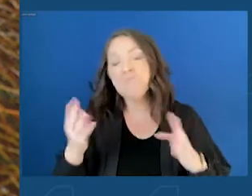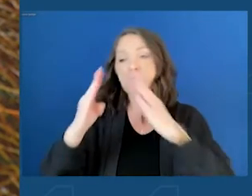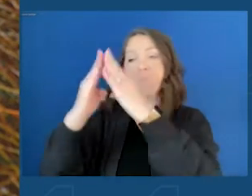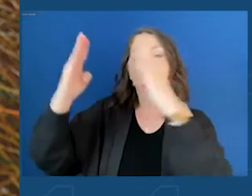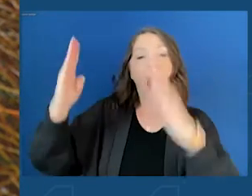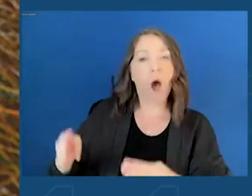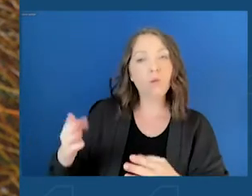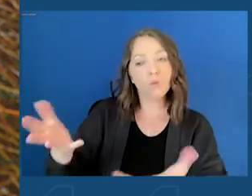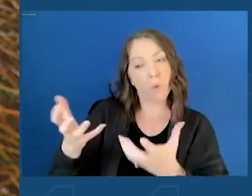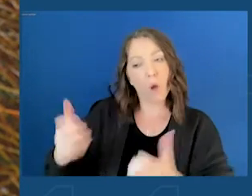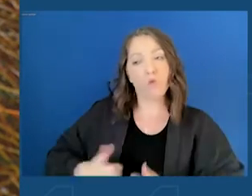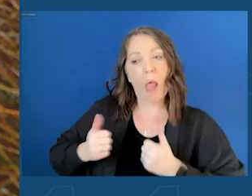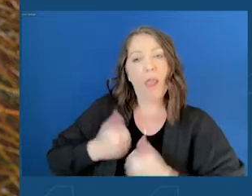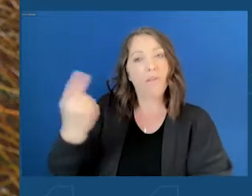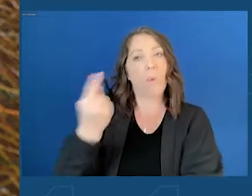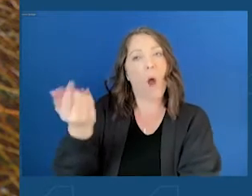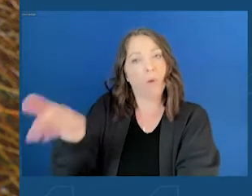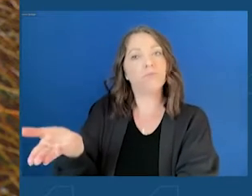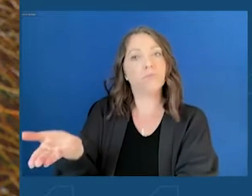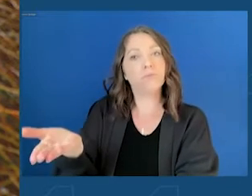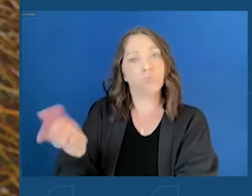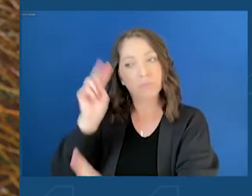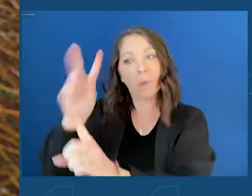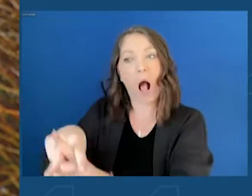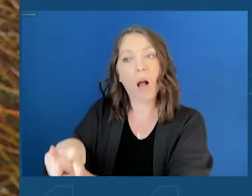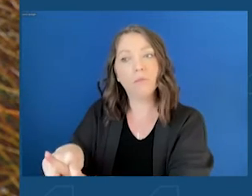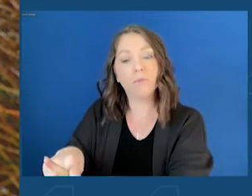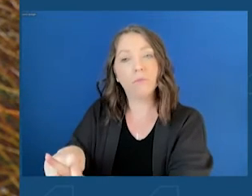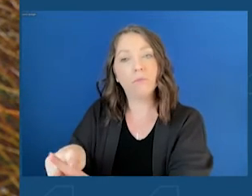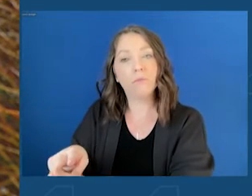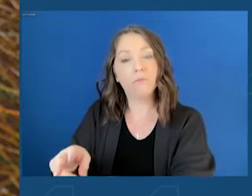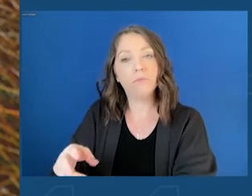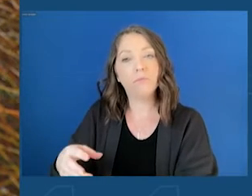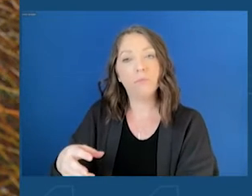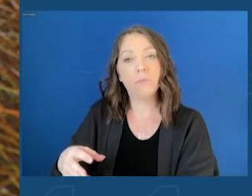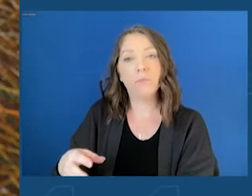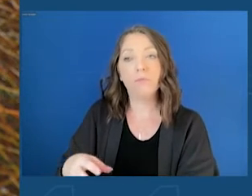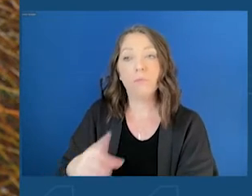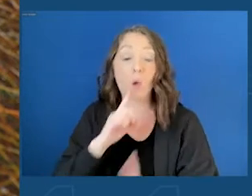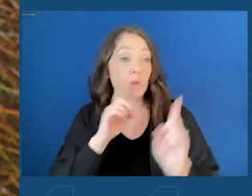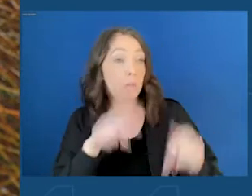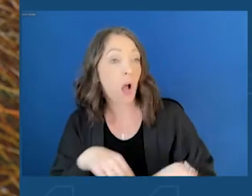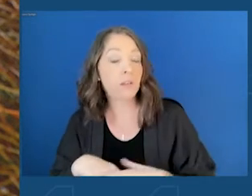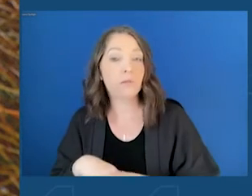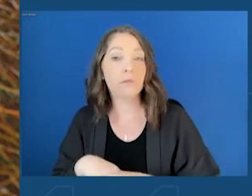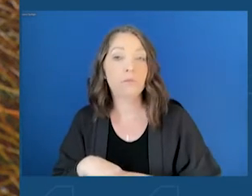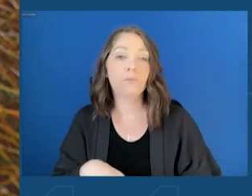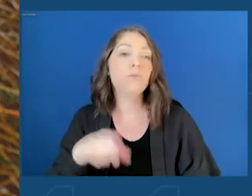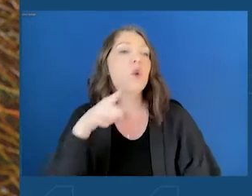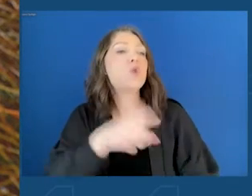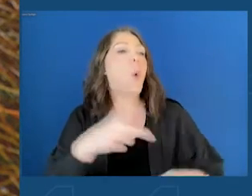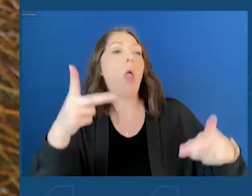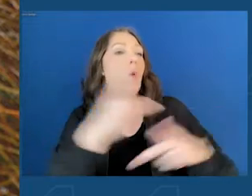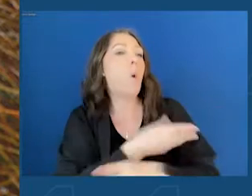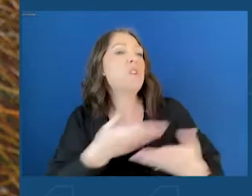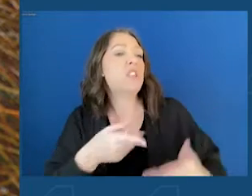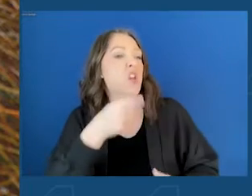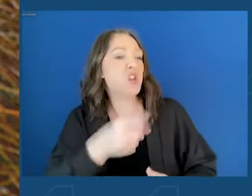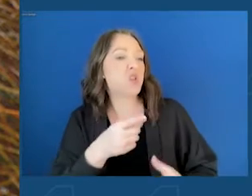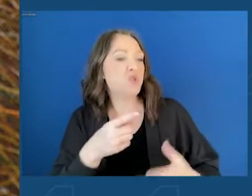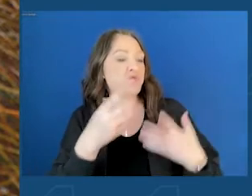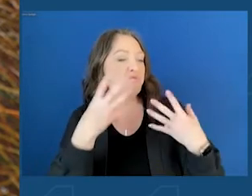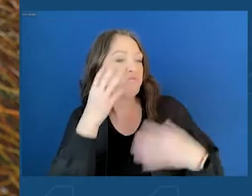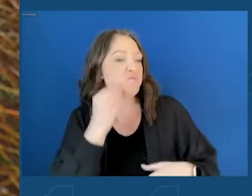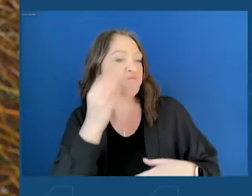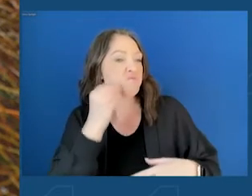live. And when you apply, the response is, you are the worst thing you've ever done. There is no hope for